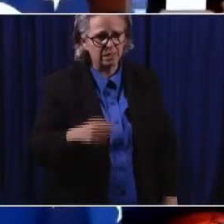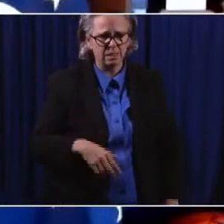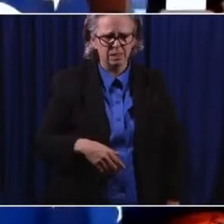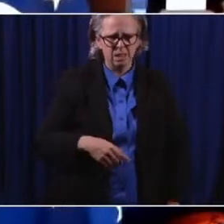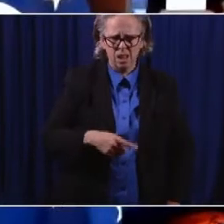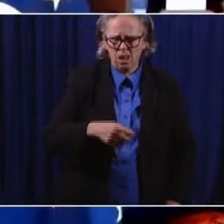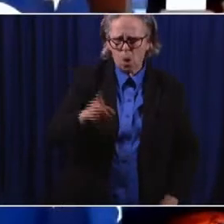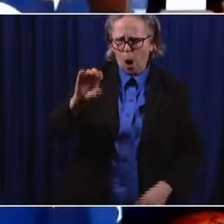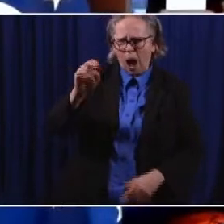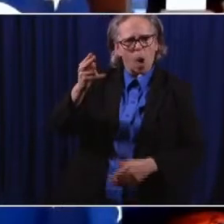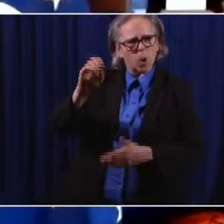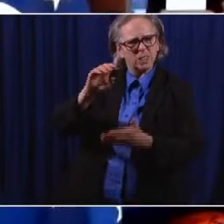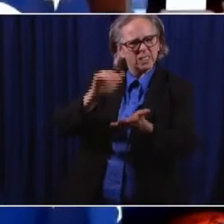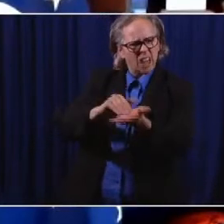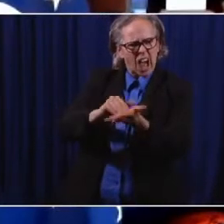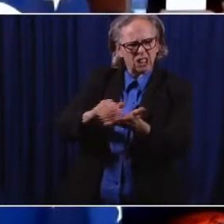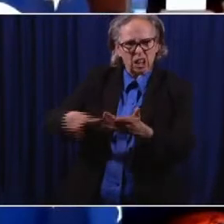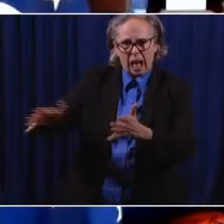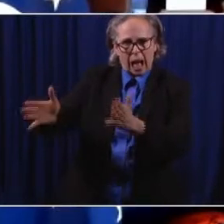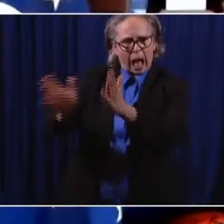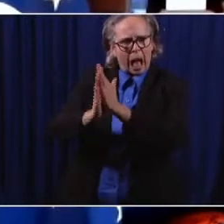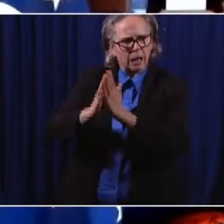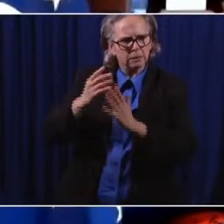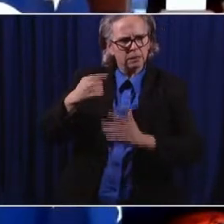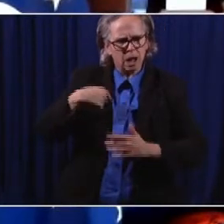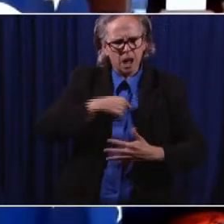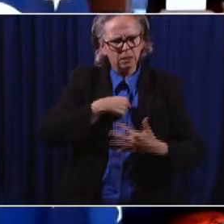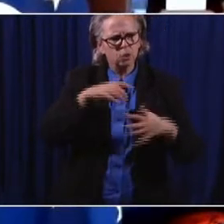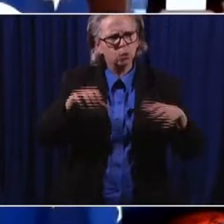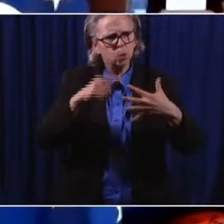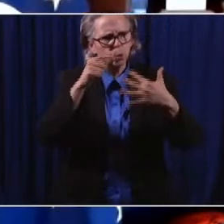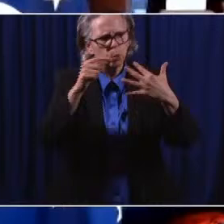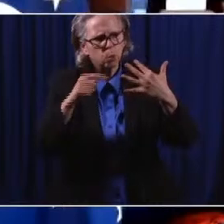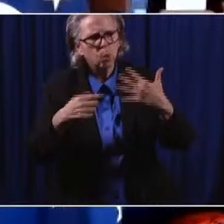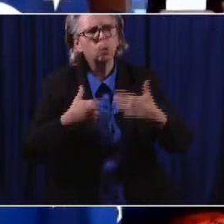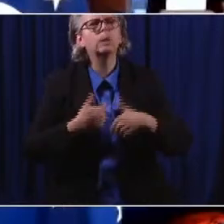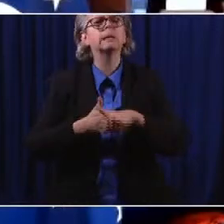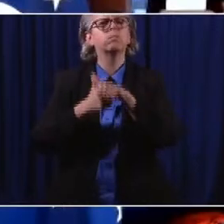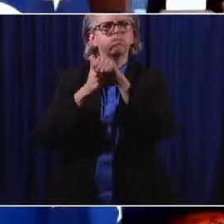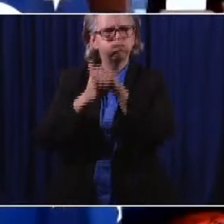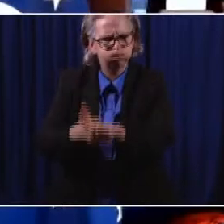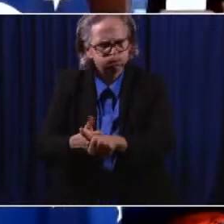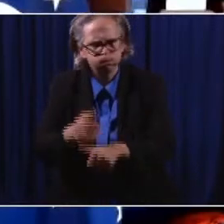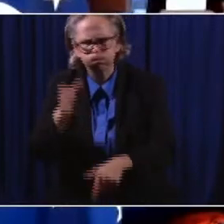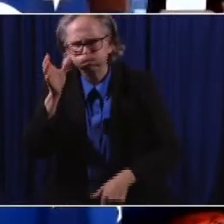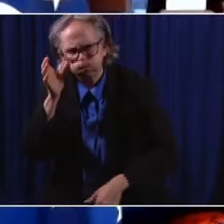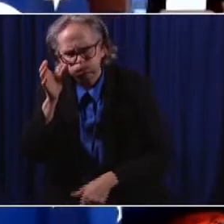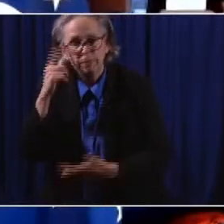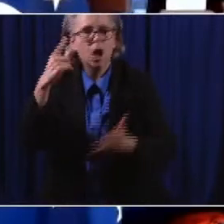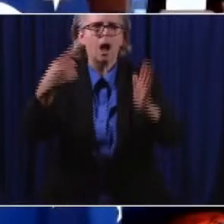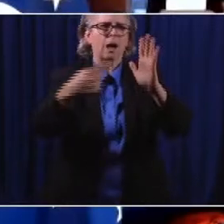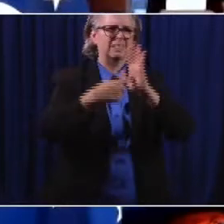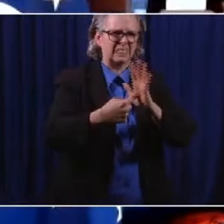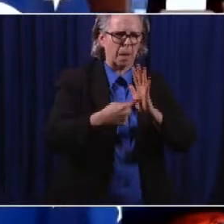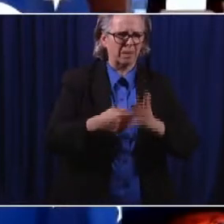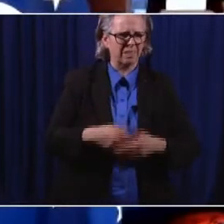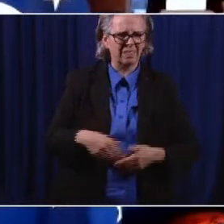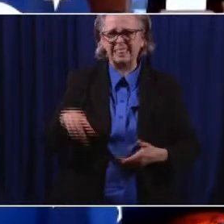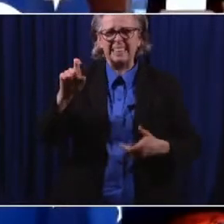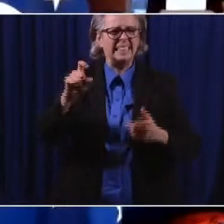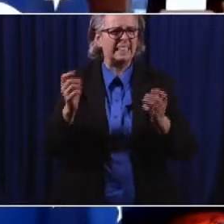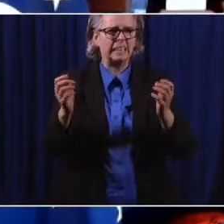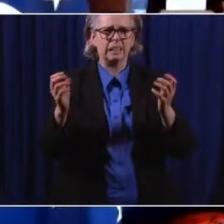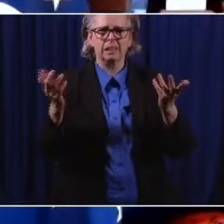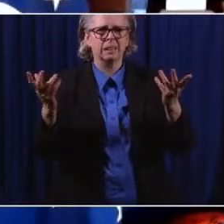to, when they've needed contacts with the FDA to help speed up the process for convalescent